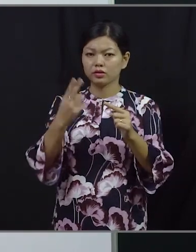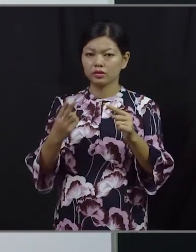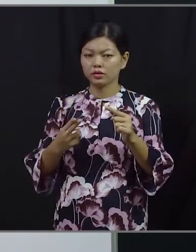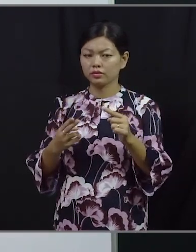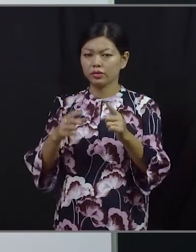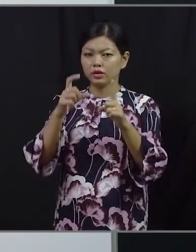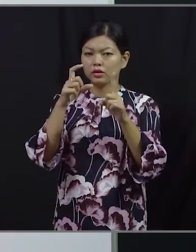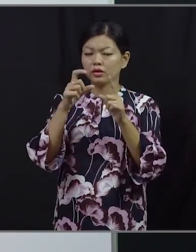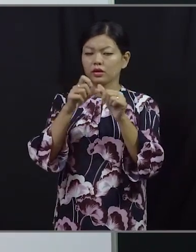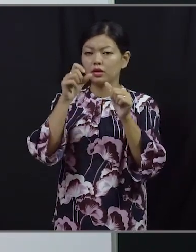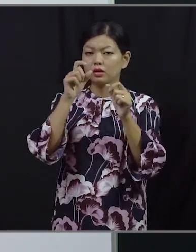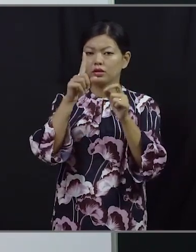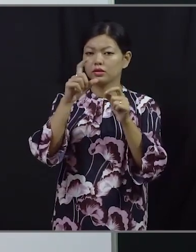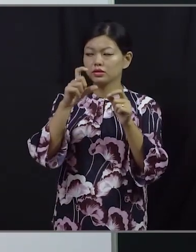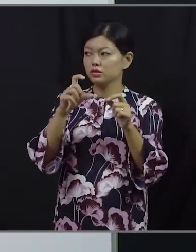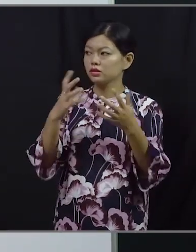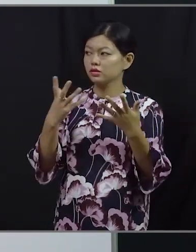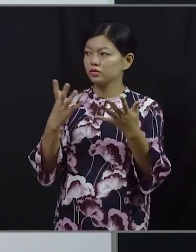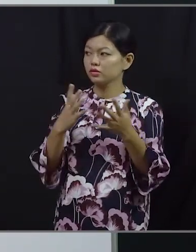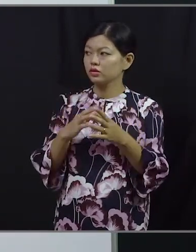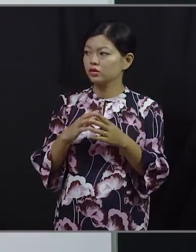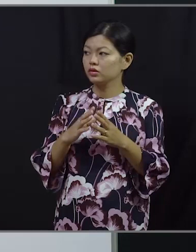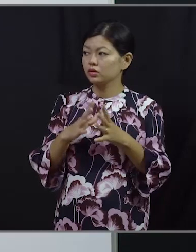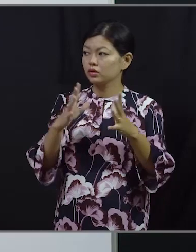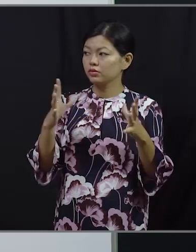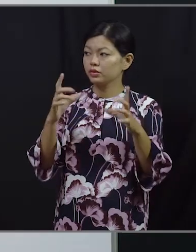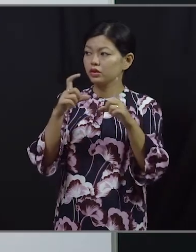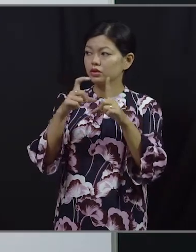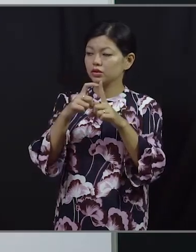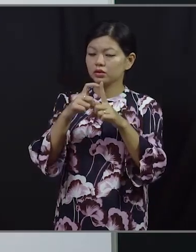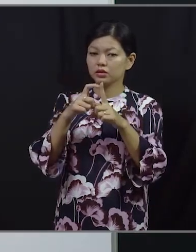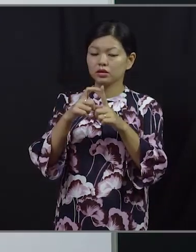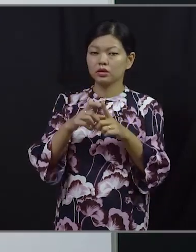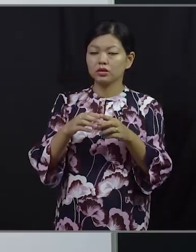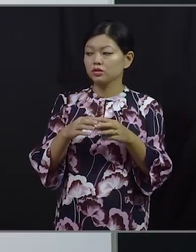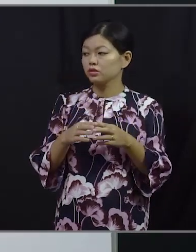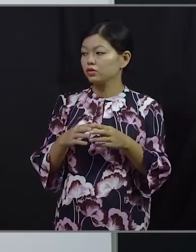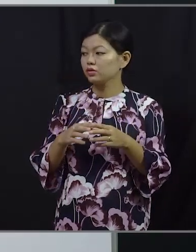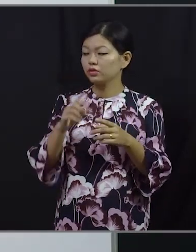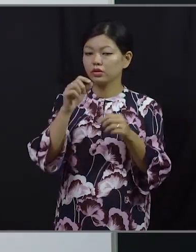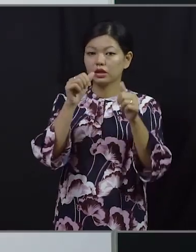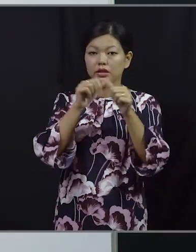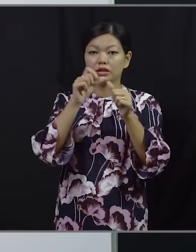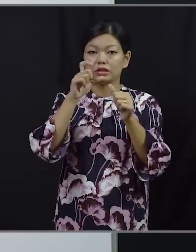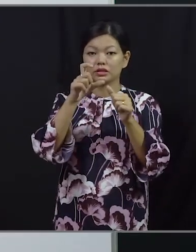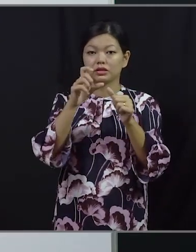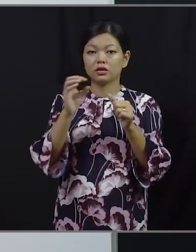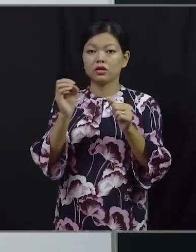dash C is nothing but capital D. And what is AC? It's object distance, so u. So here I can write,